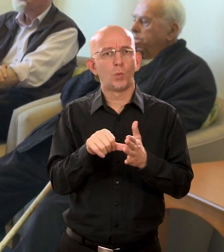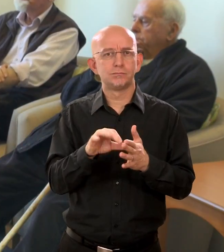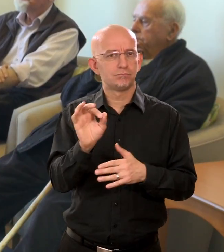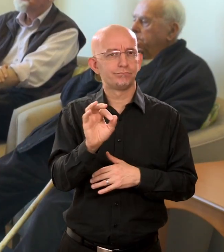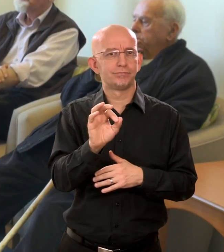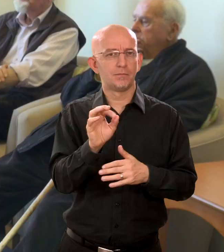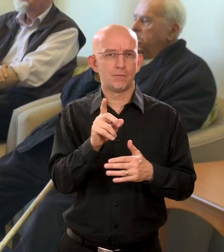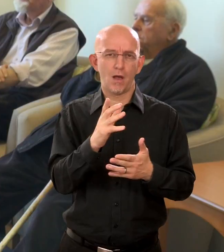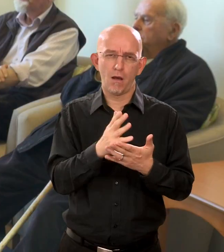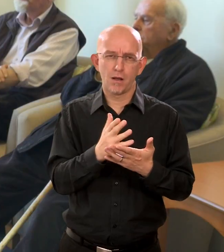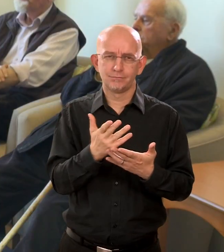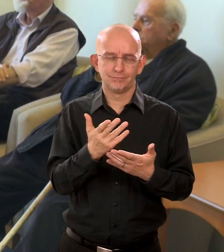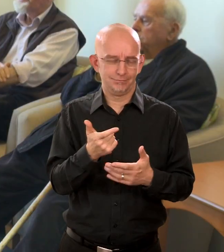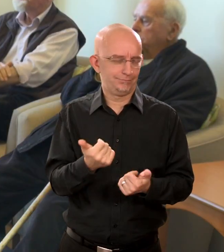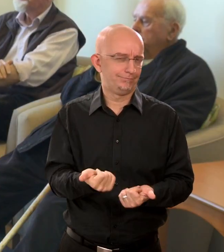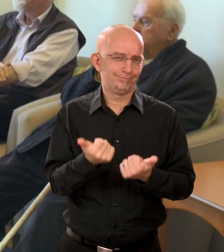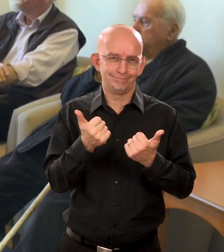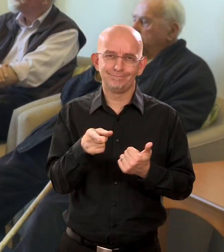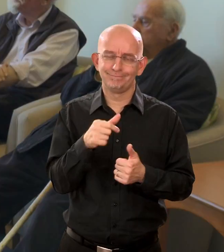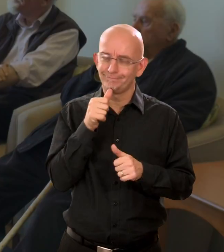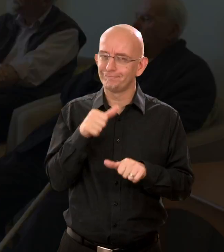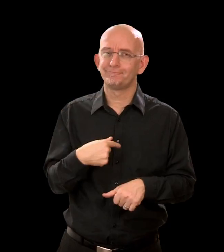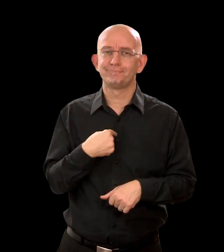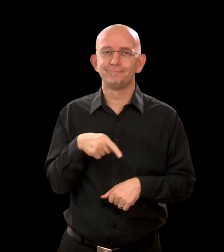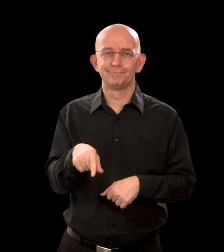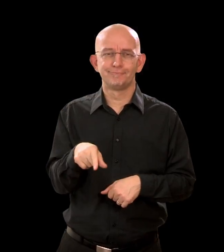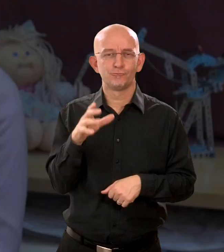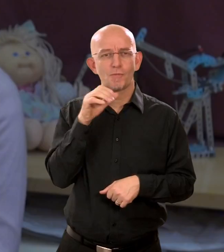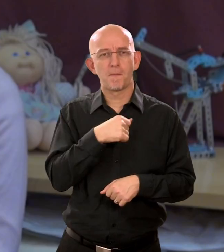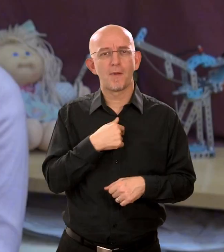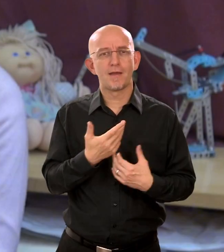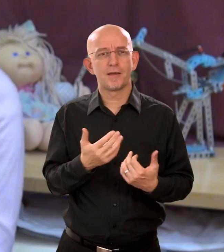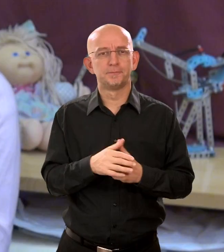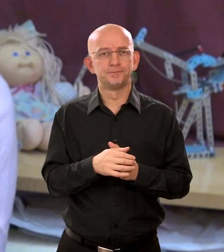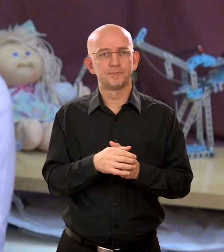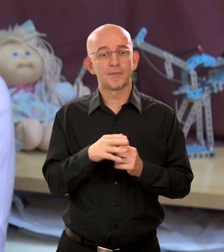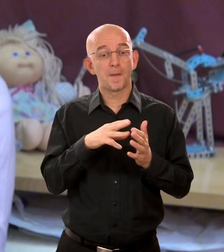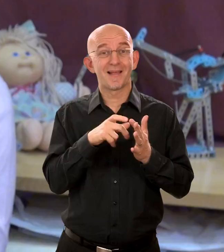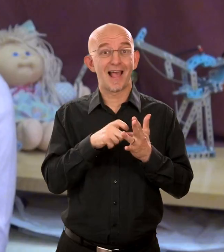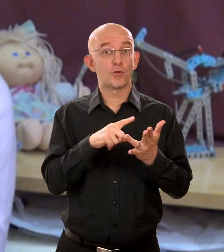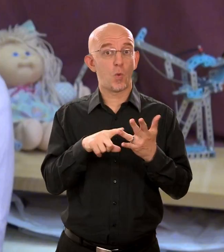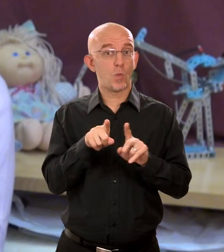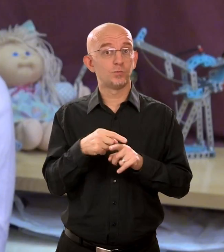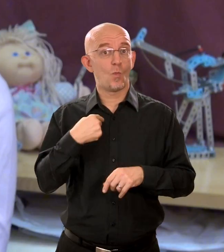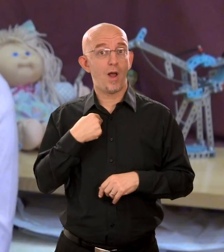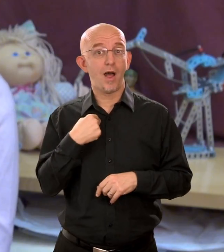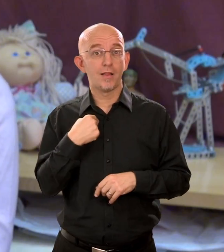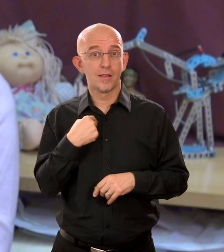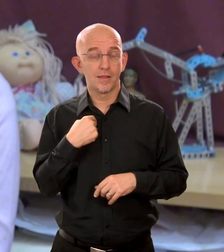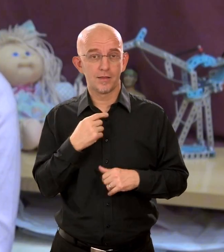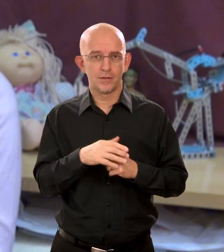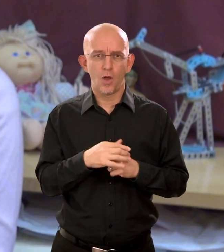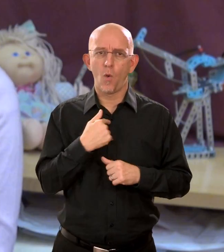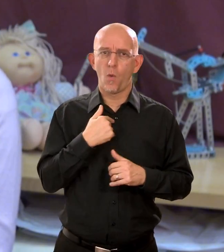were good. Yeah, I had Meccano as well. I played with Lego a lot.